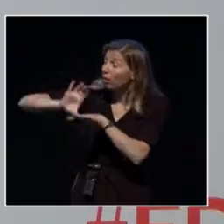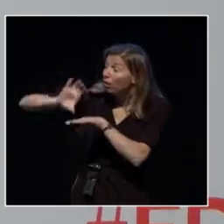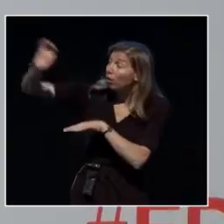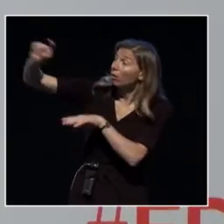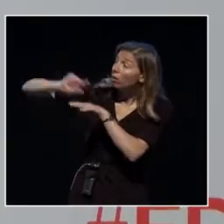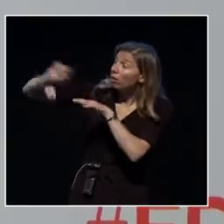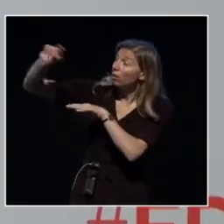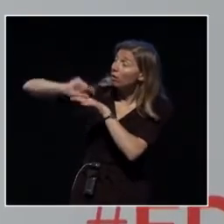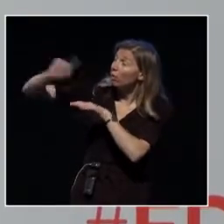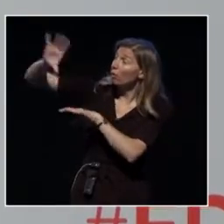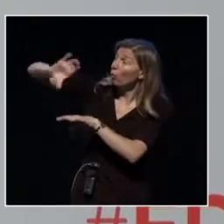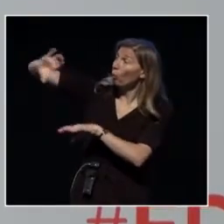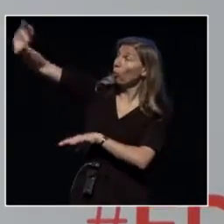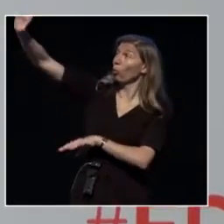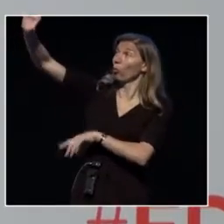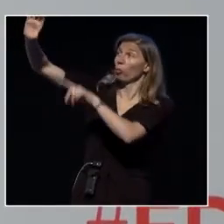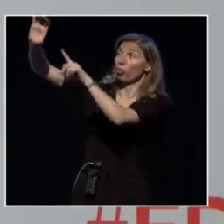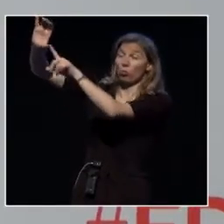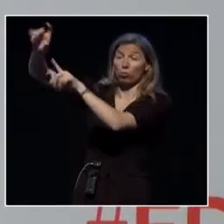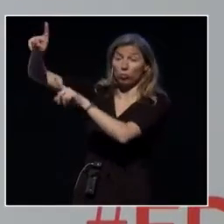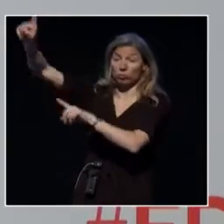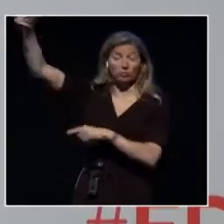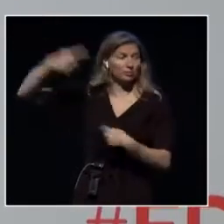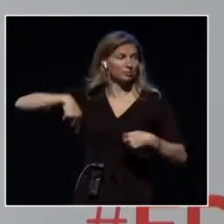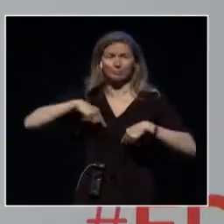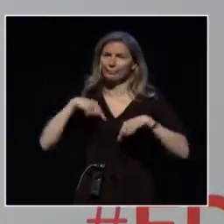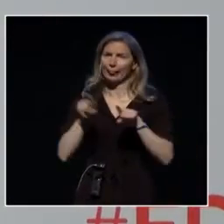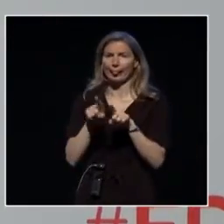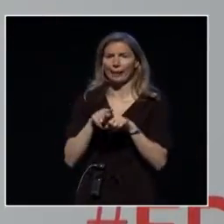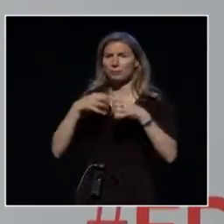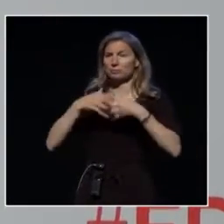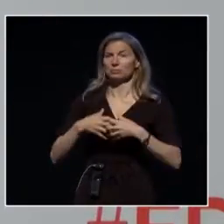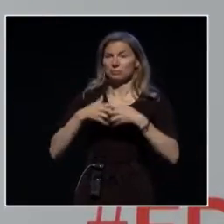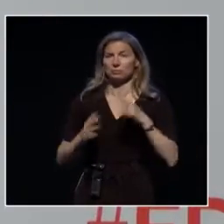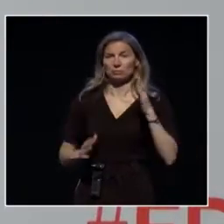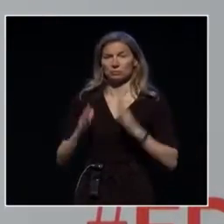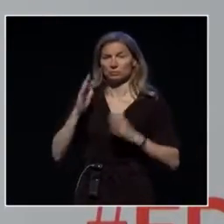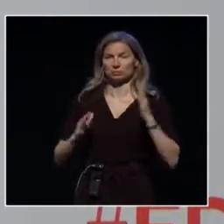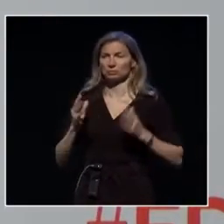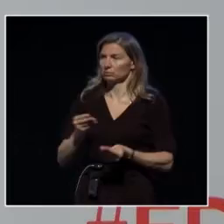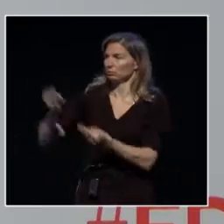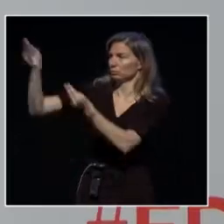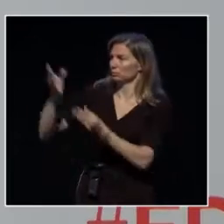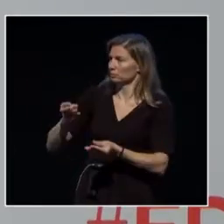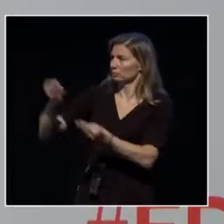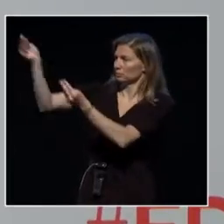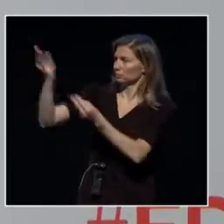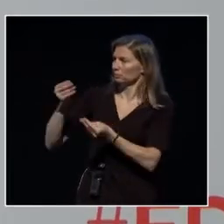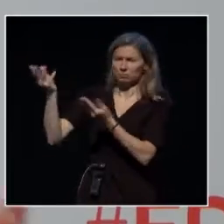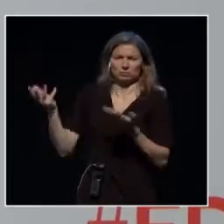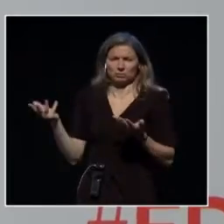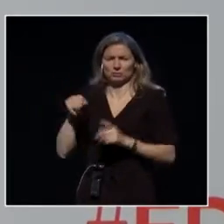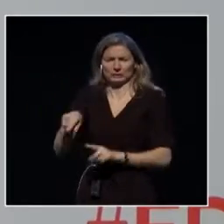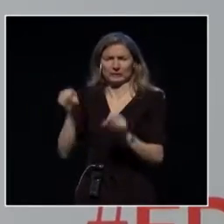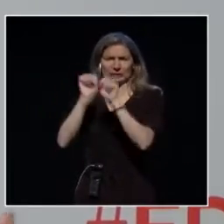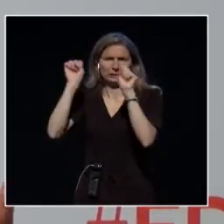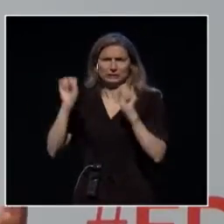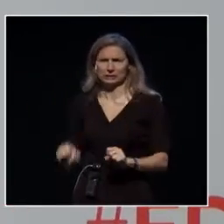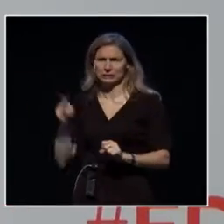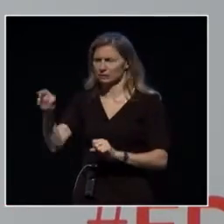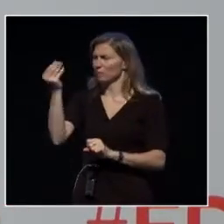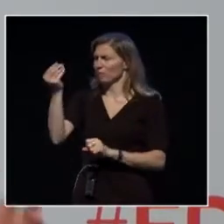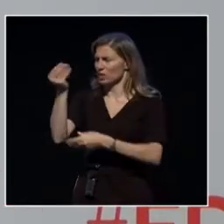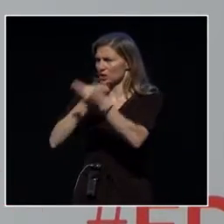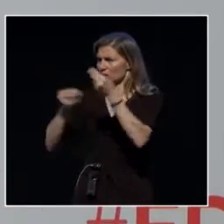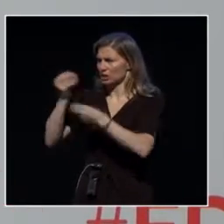So we became a sort of mercenaries for those people, the people who will grab everything and make it happen. That's a system, that financial system